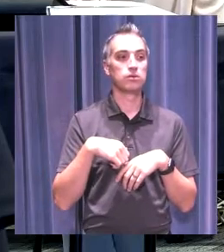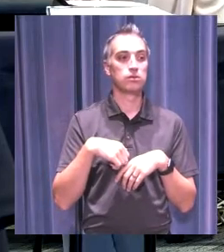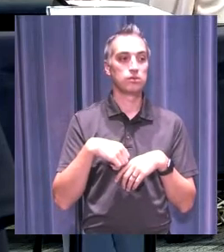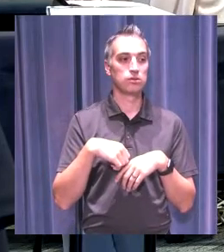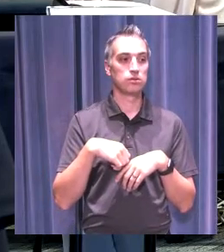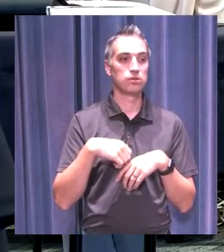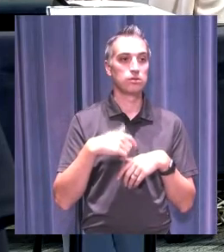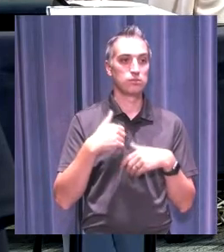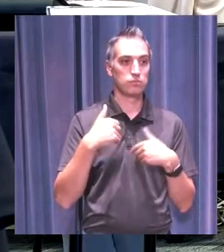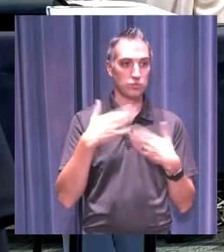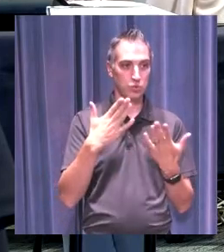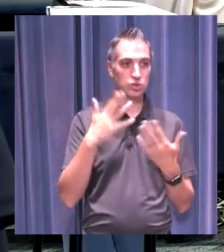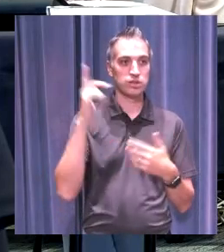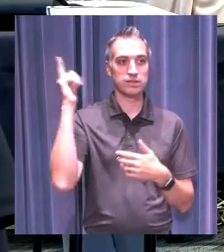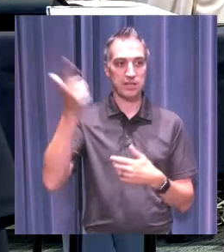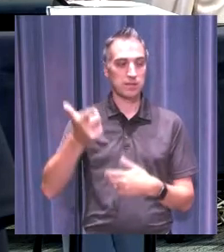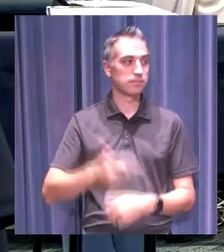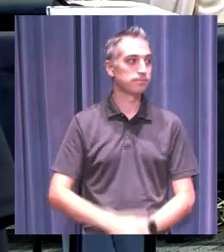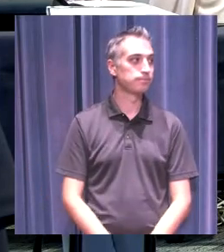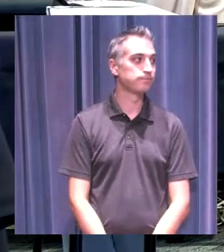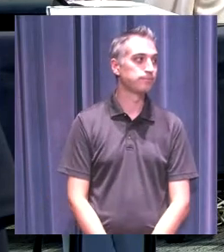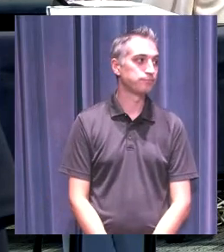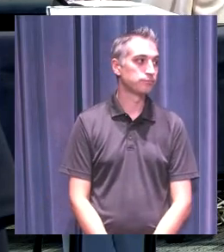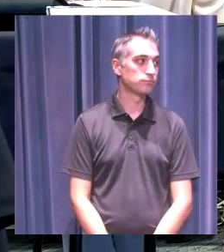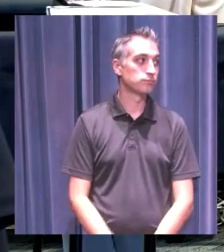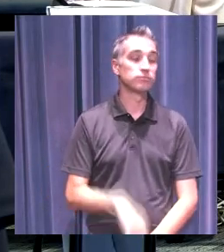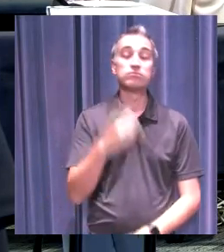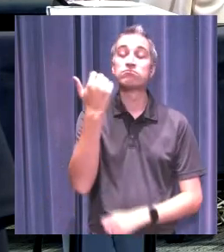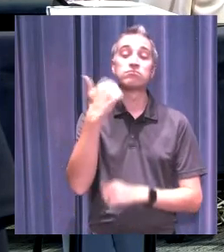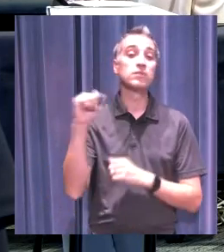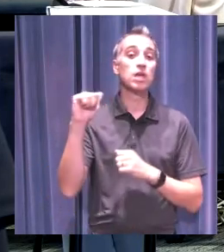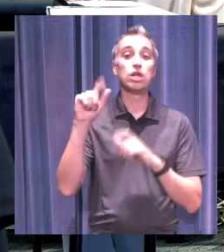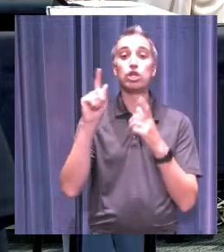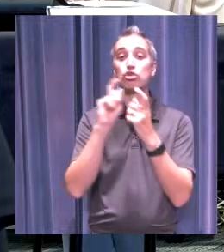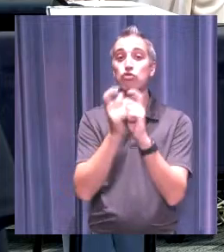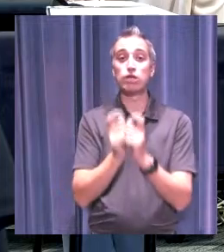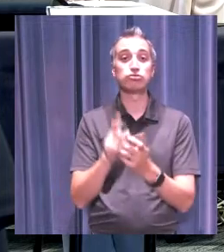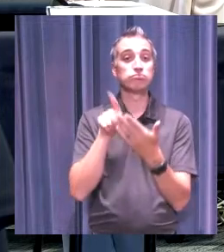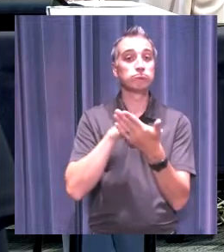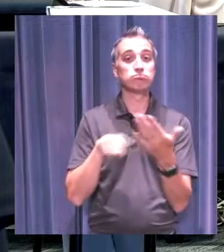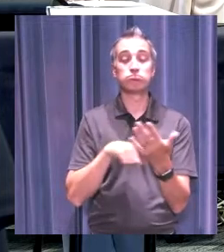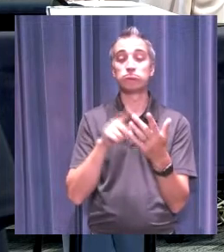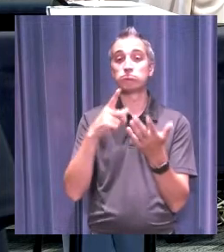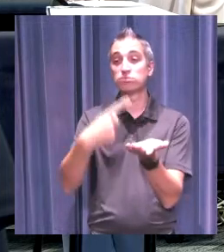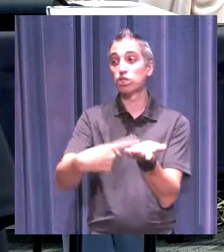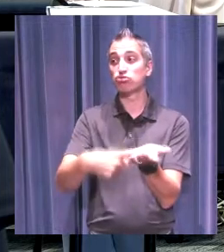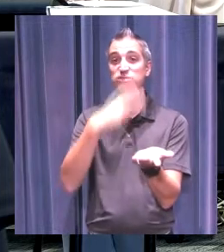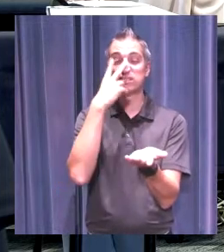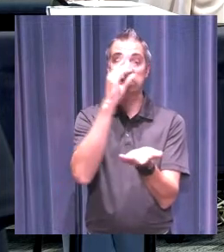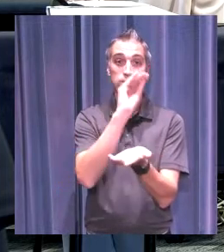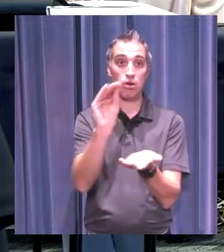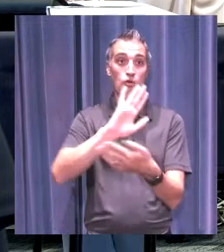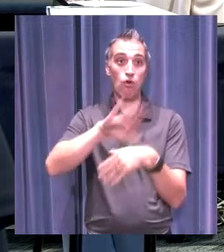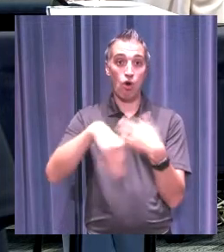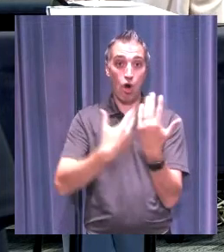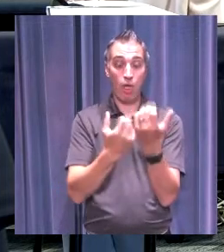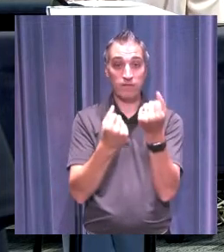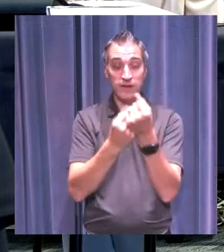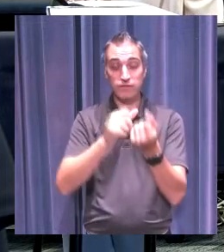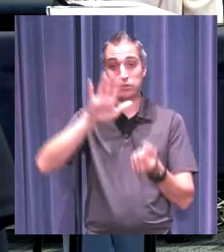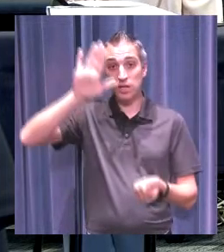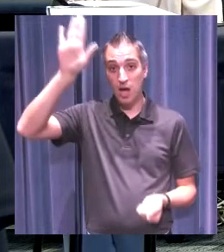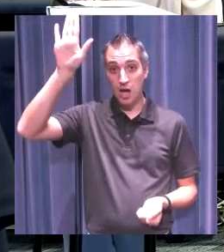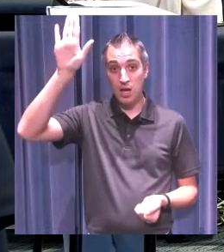We have a motion. Second. And we have a second. Any corrections, discussions? Seeing none, all those in favor signify by saying